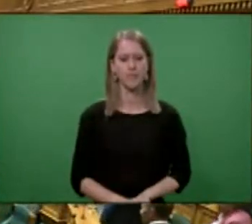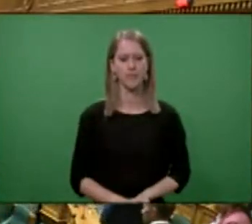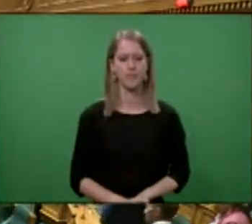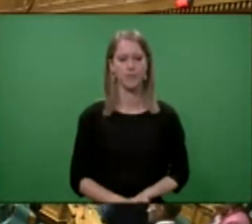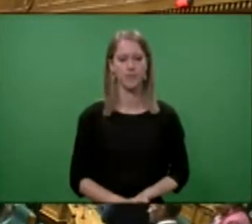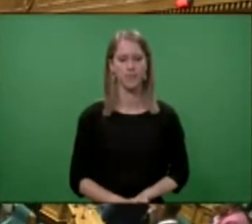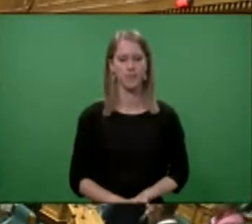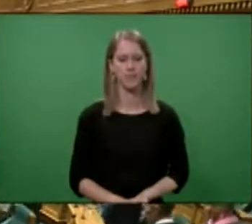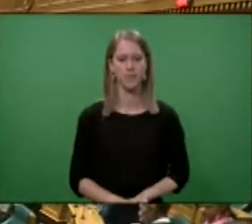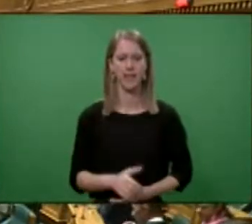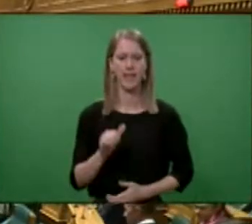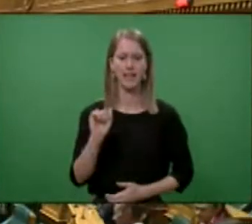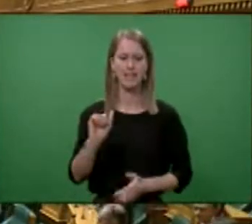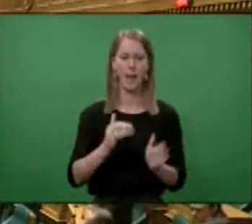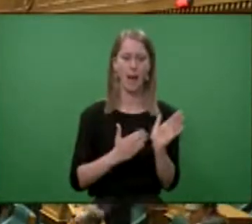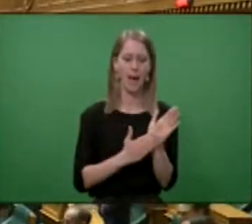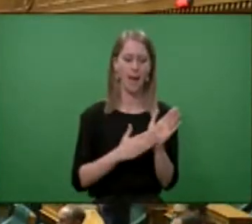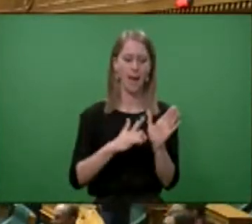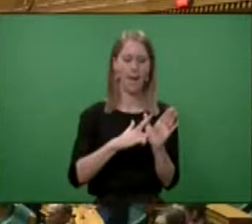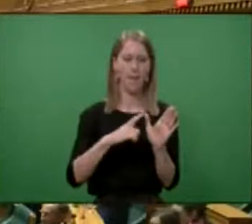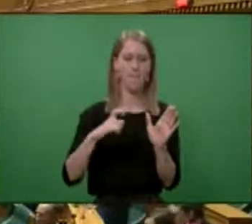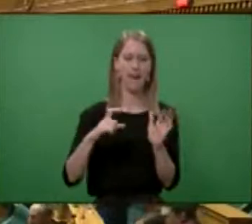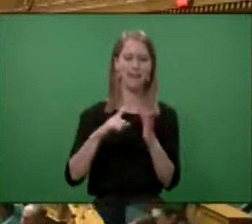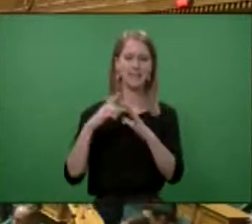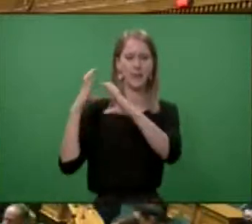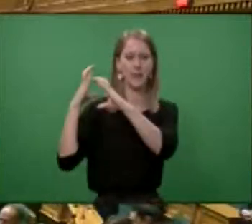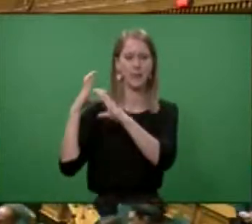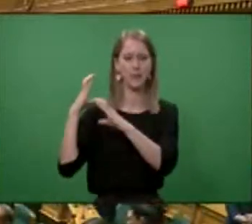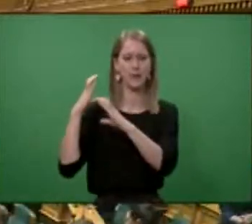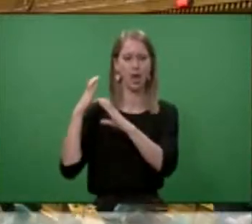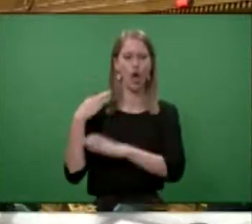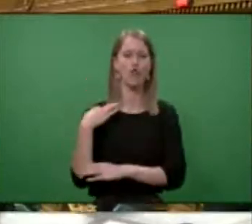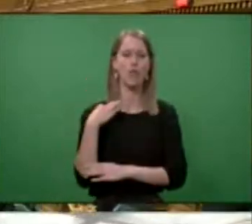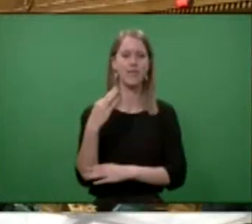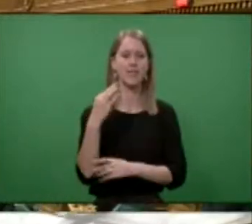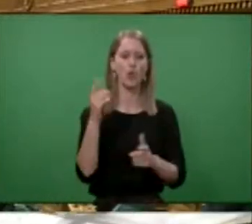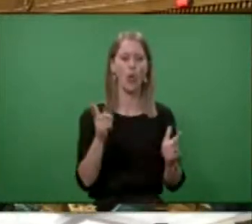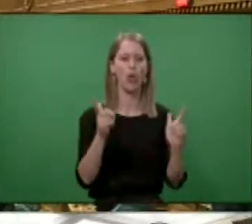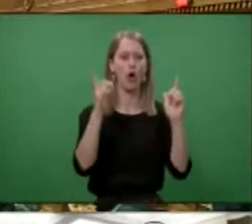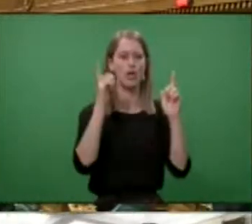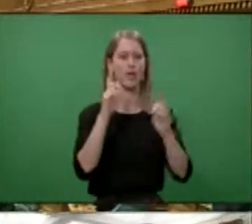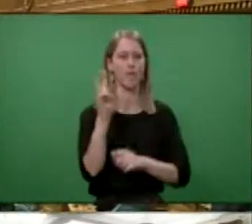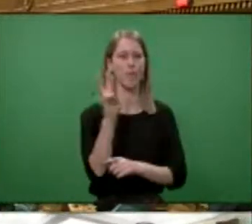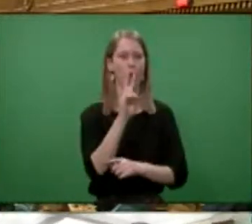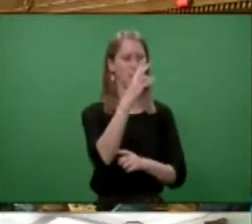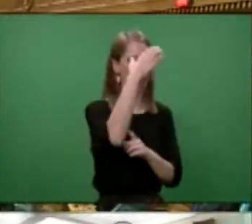And the mace over his shoulder represents the authority of both the Sovereign and the Speaker.